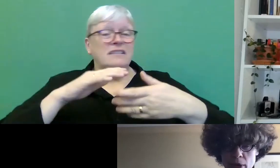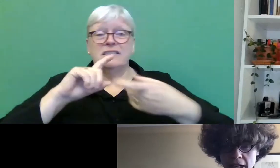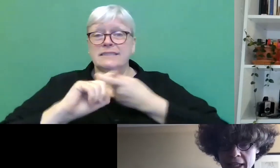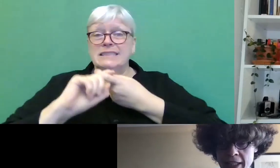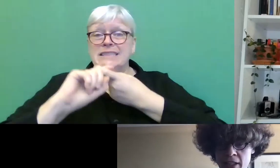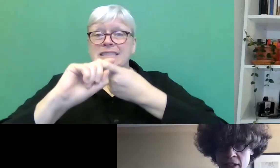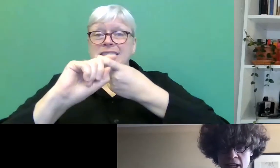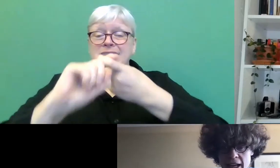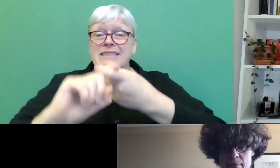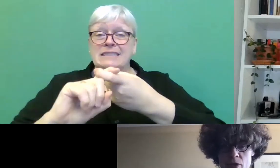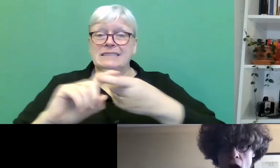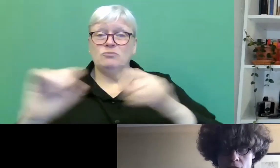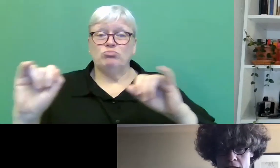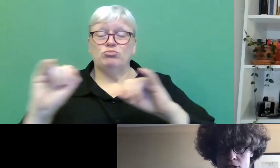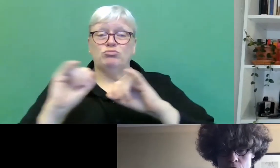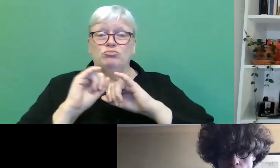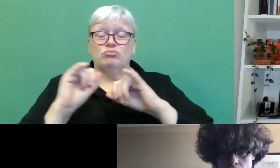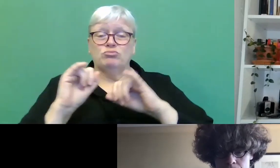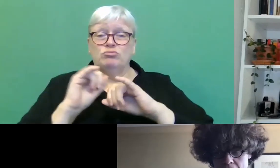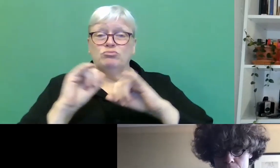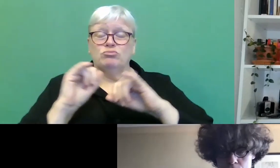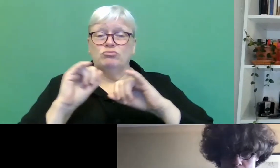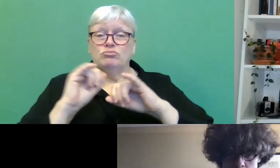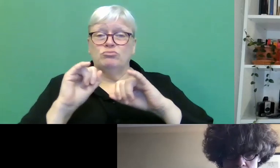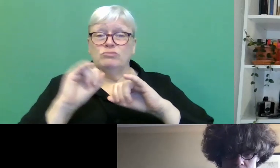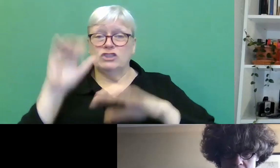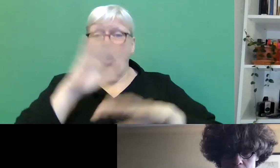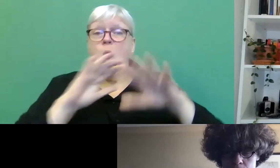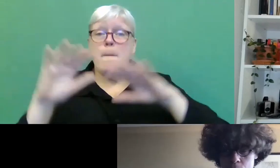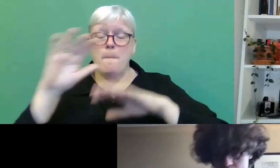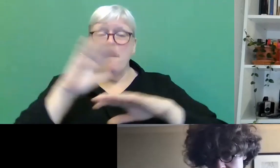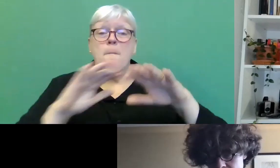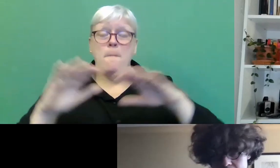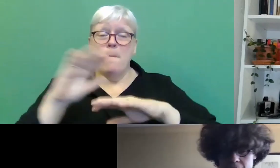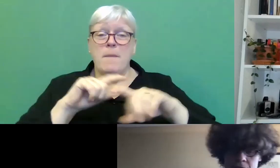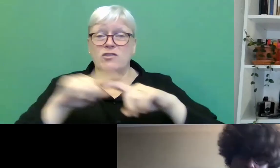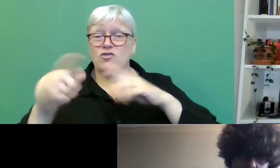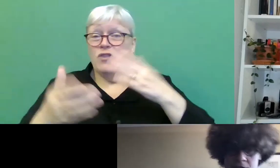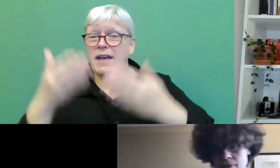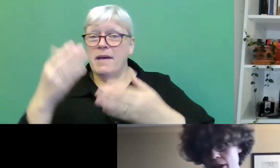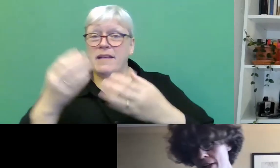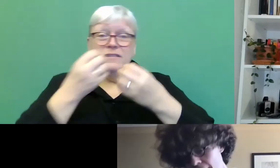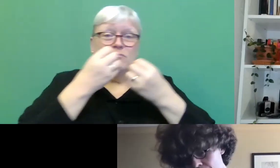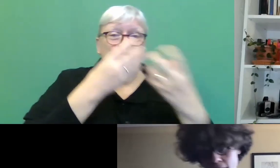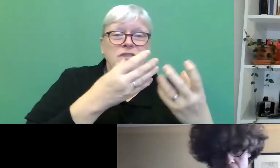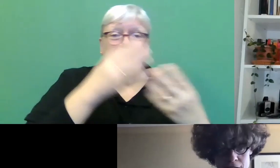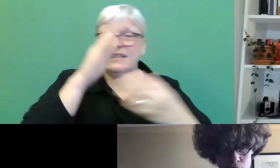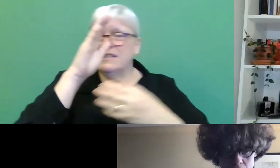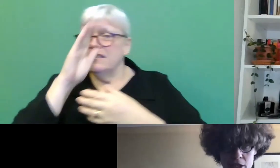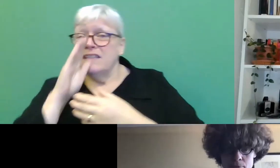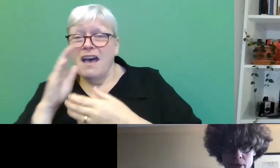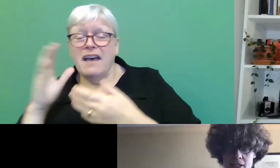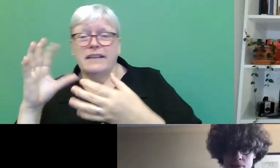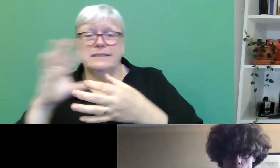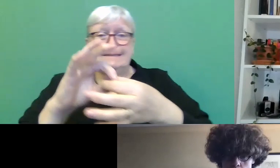this pretty gnarly storm, and it was just balancing out the beauty and the sadness of that line by line. So